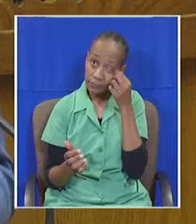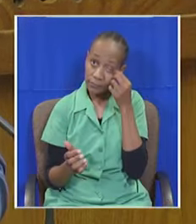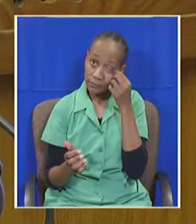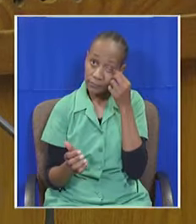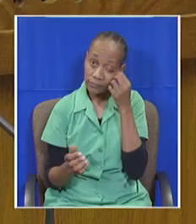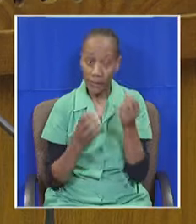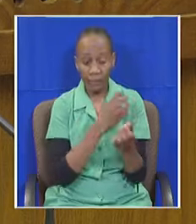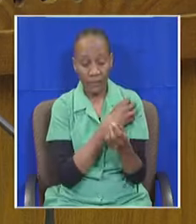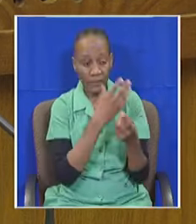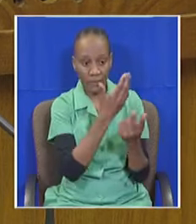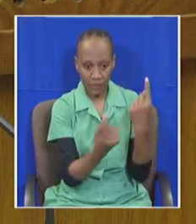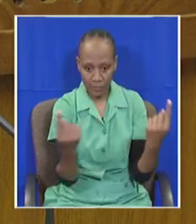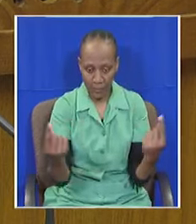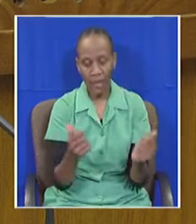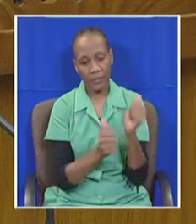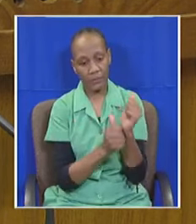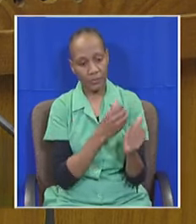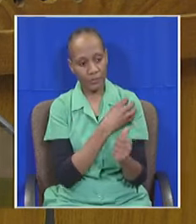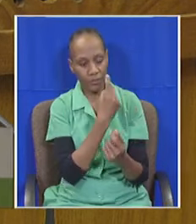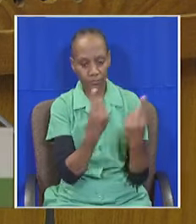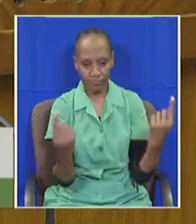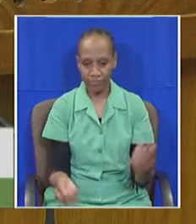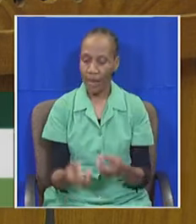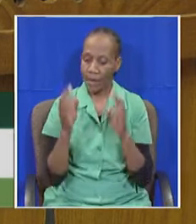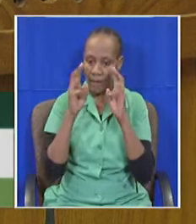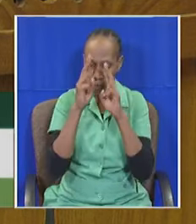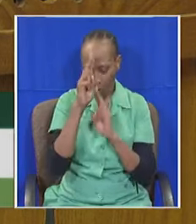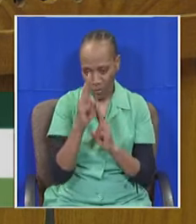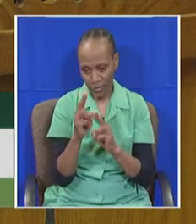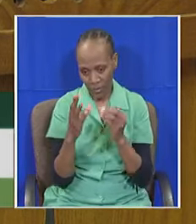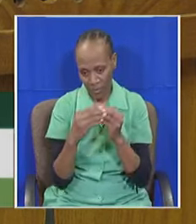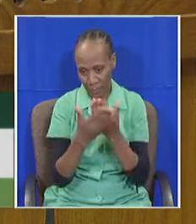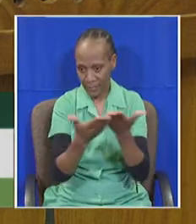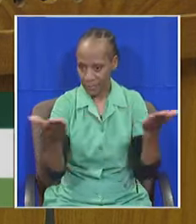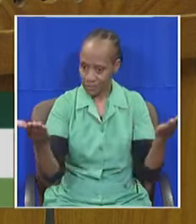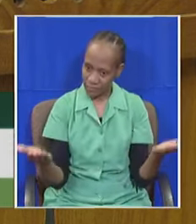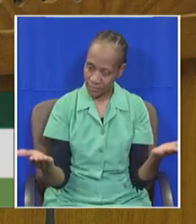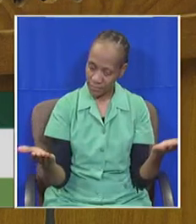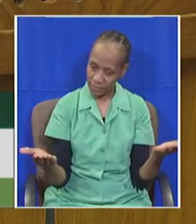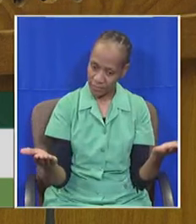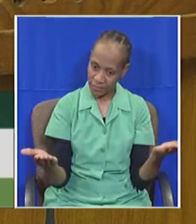Ministers and Deputy Ministers, Honorable Members,